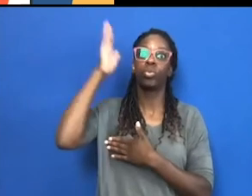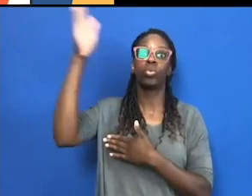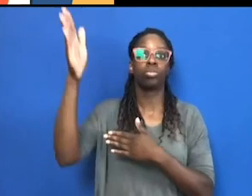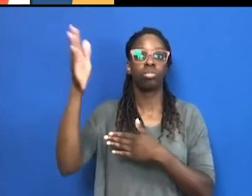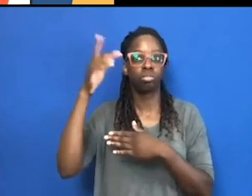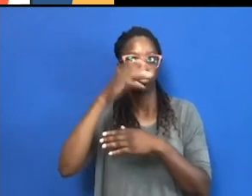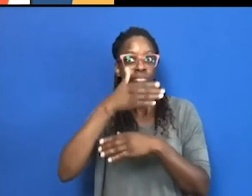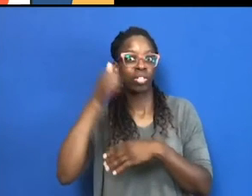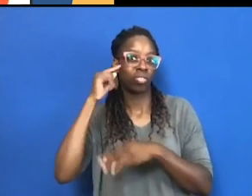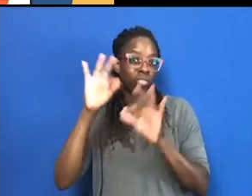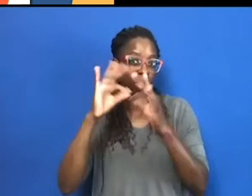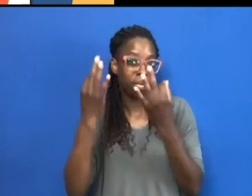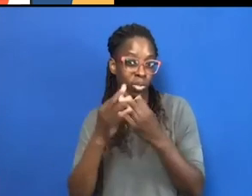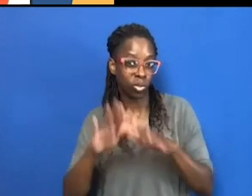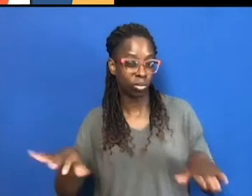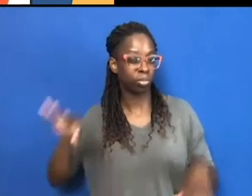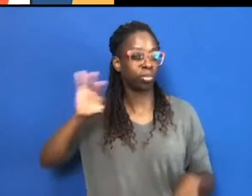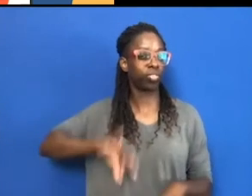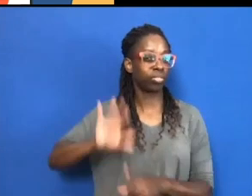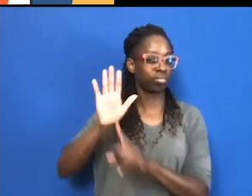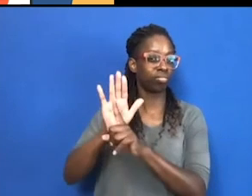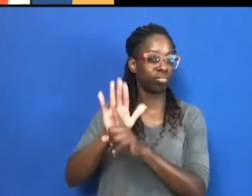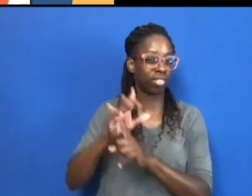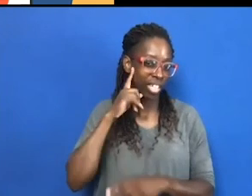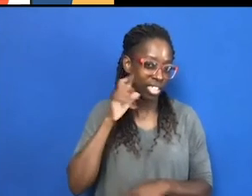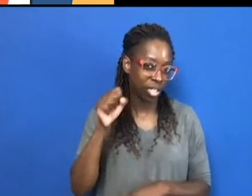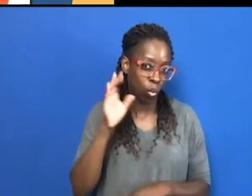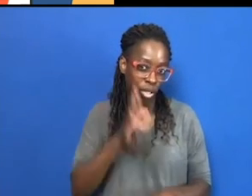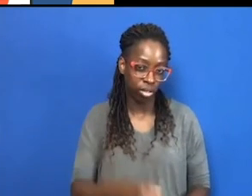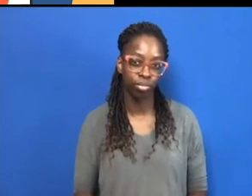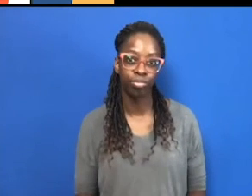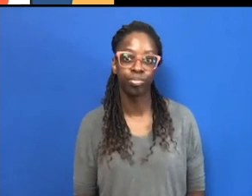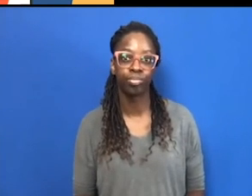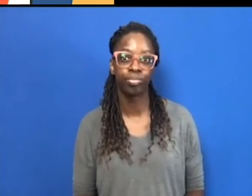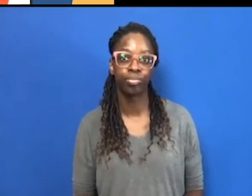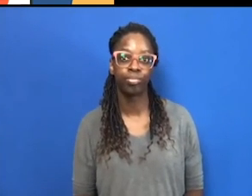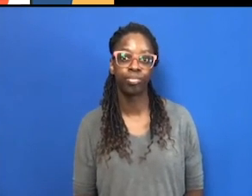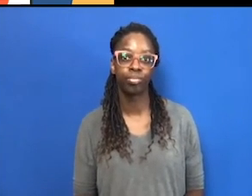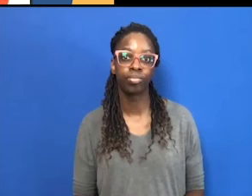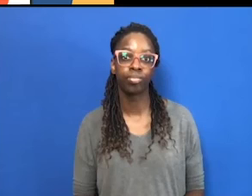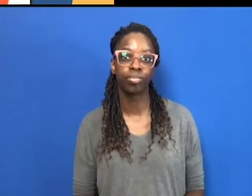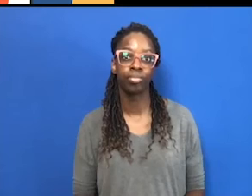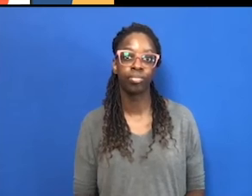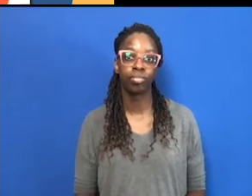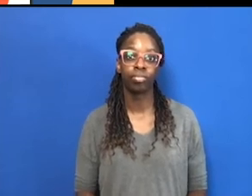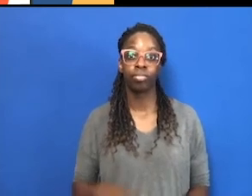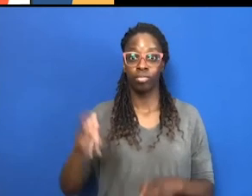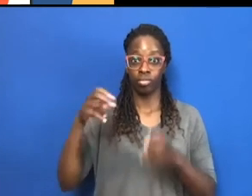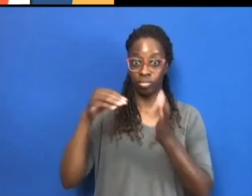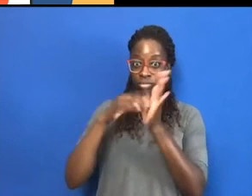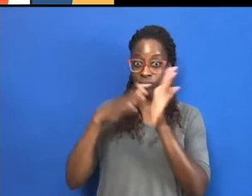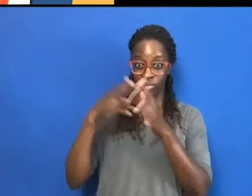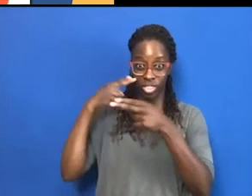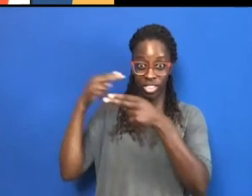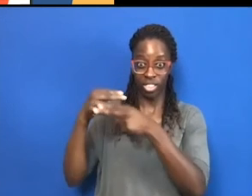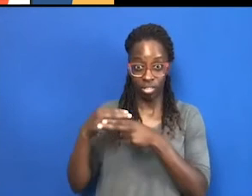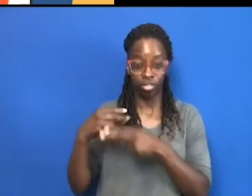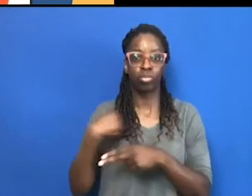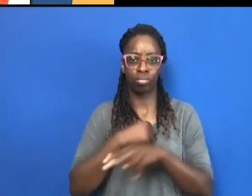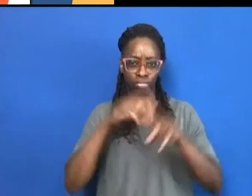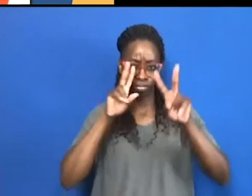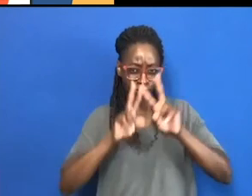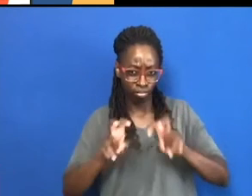this slide that is worth noting, is that we coded the ELGs based on main